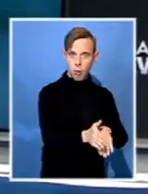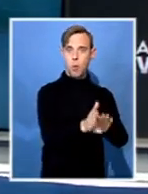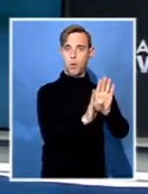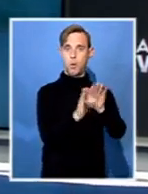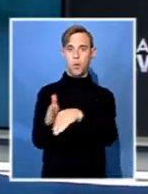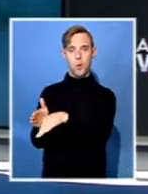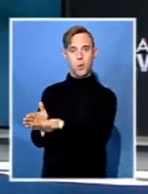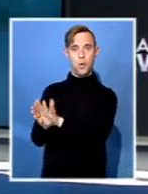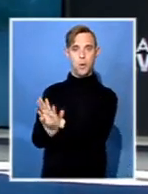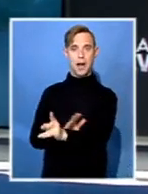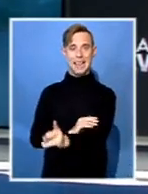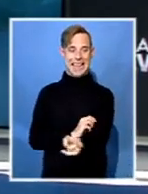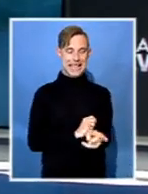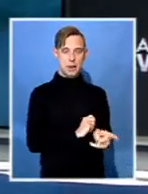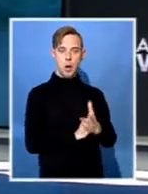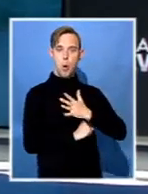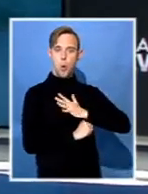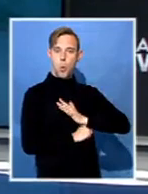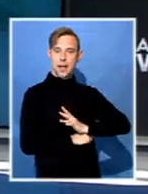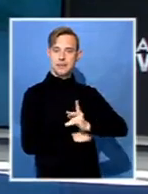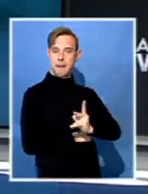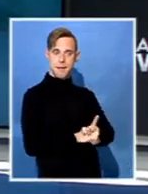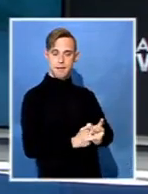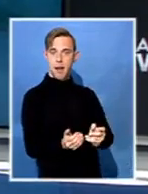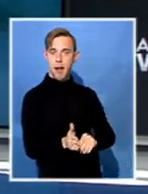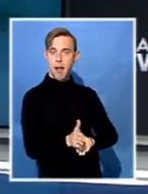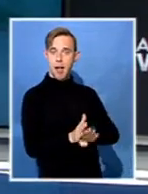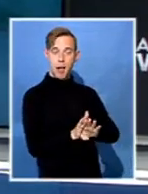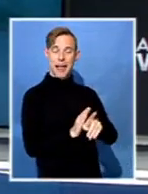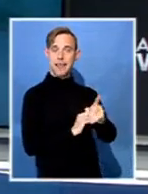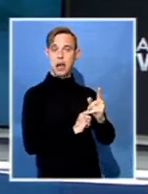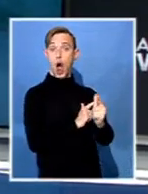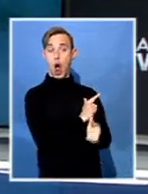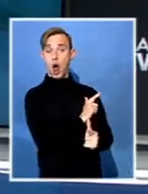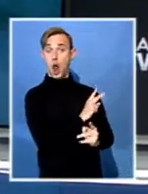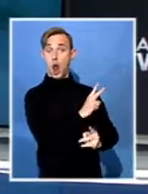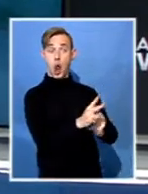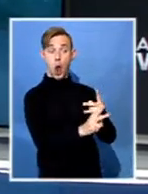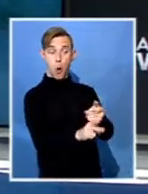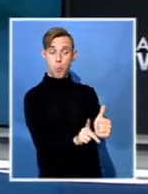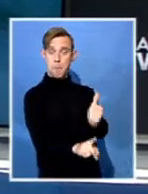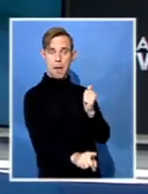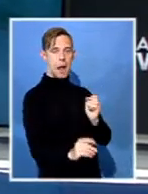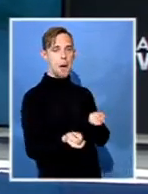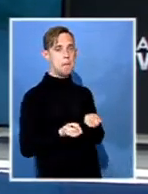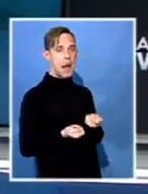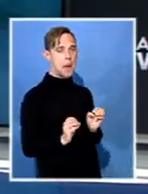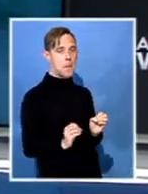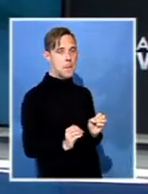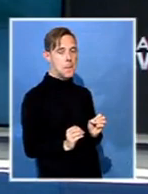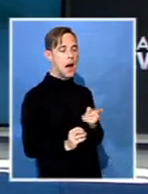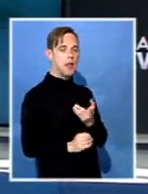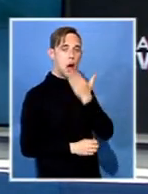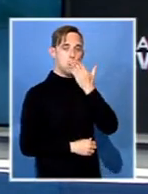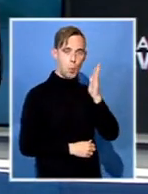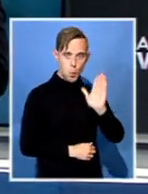to recapitalise the national airline, meaning that it's not a loan and will not have to be paid back. And some of the money has